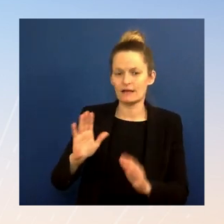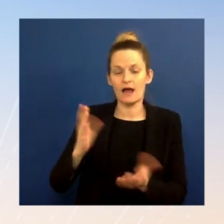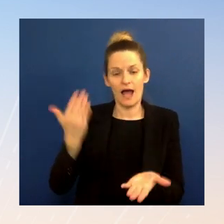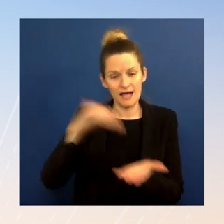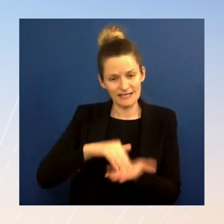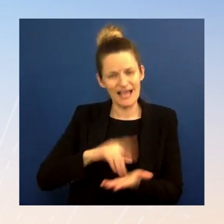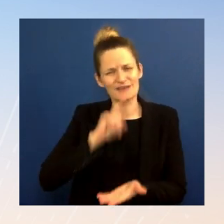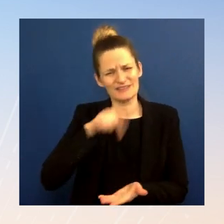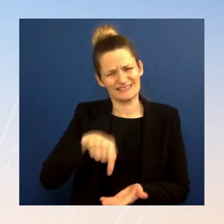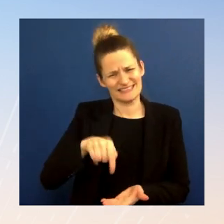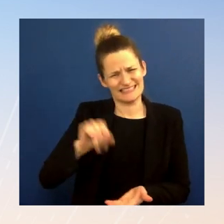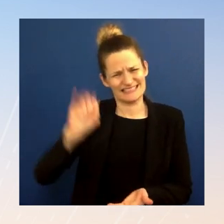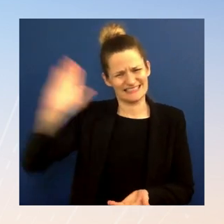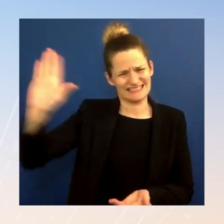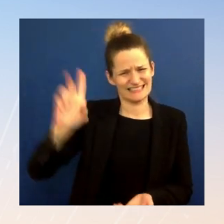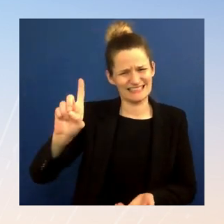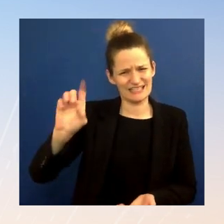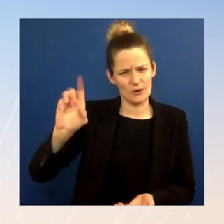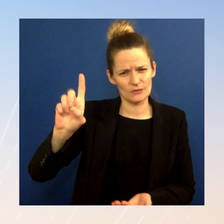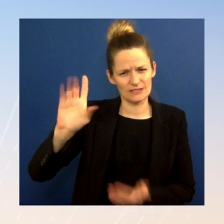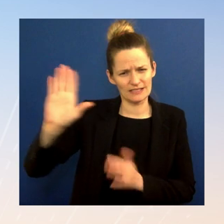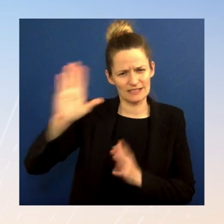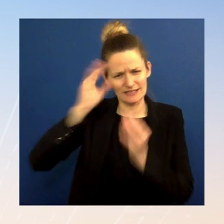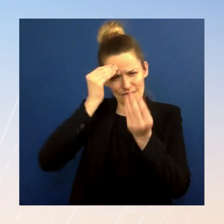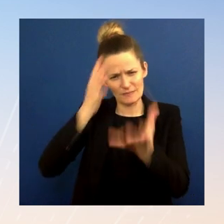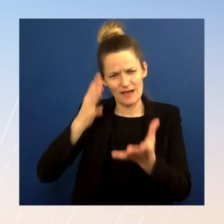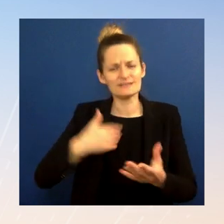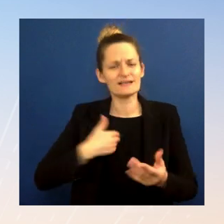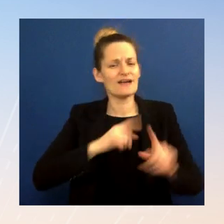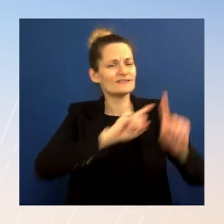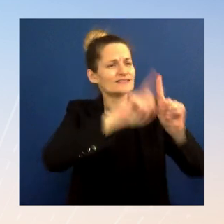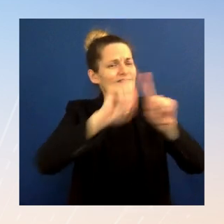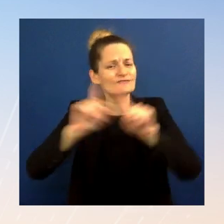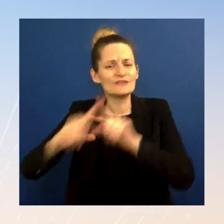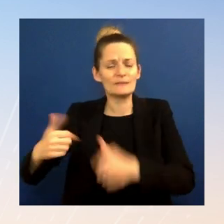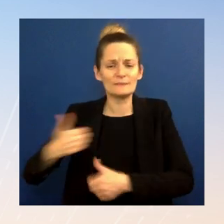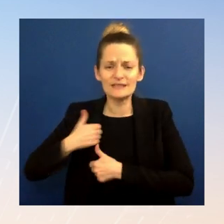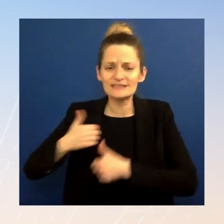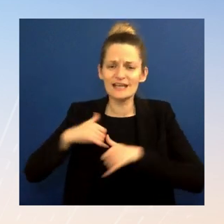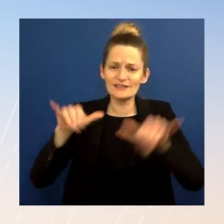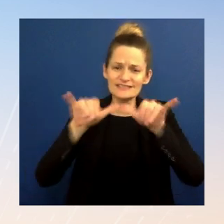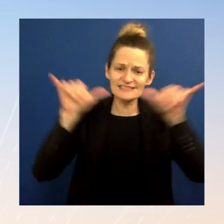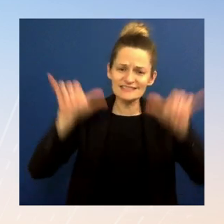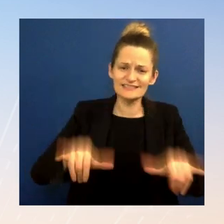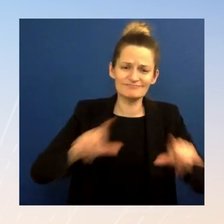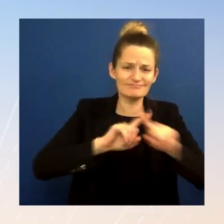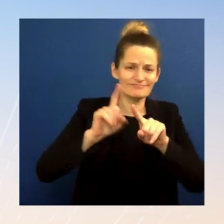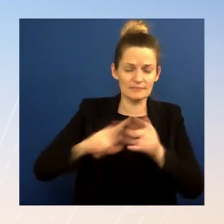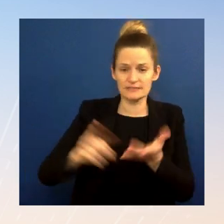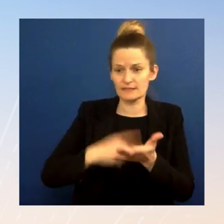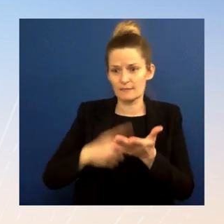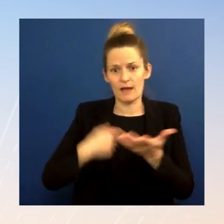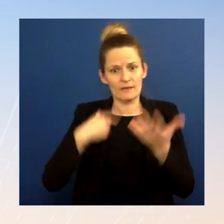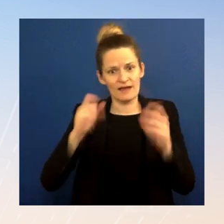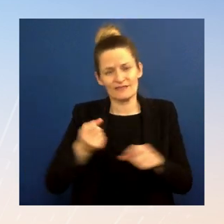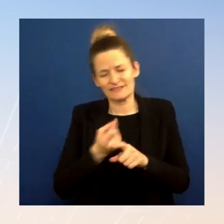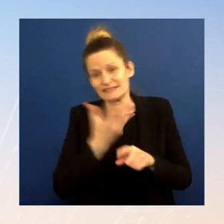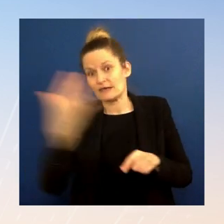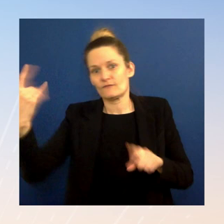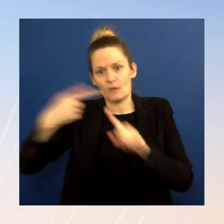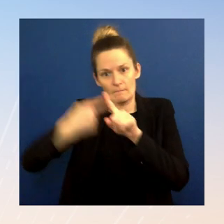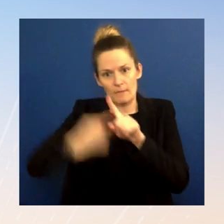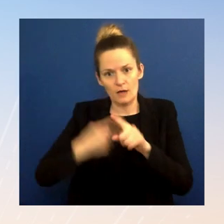systems some of them require months to manufacture, to build. We don't have a warehouse of